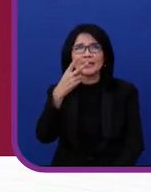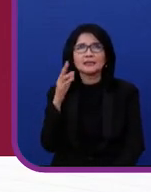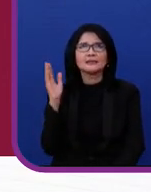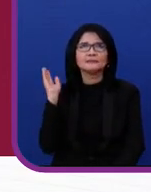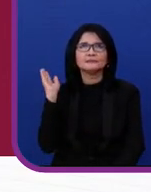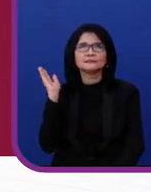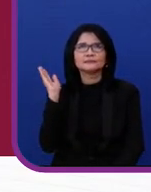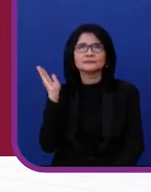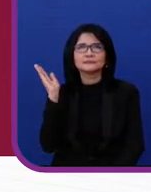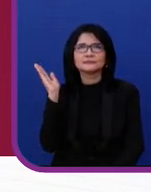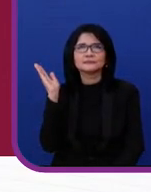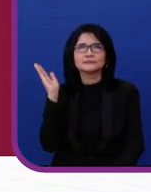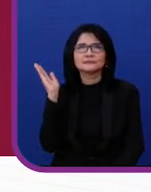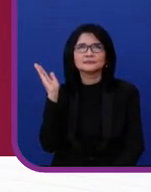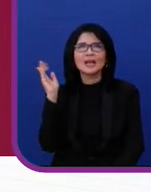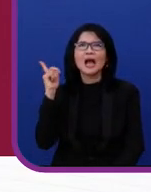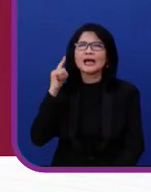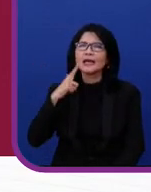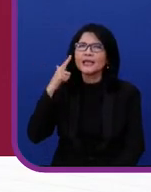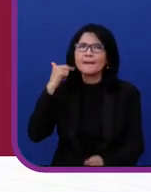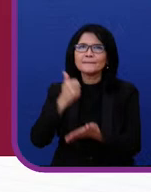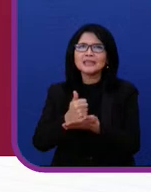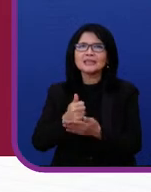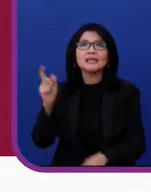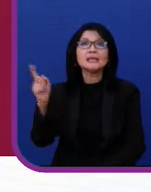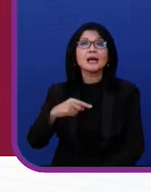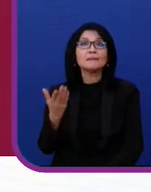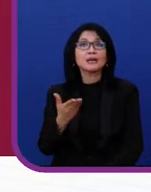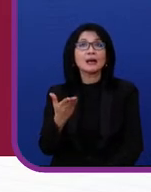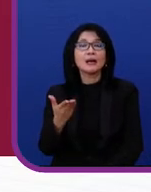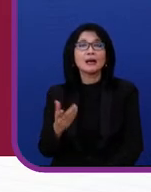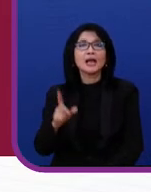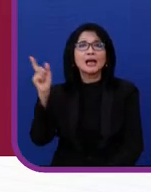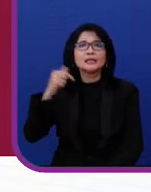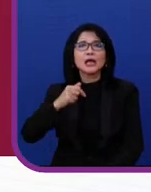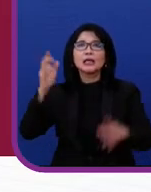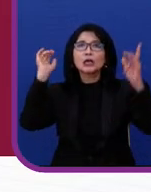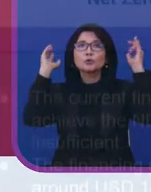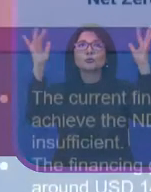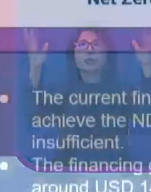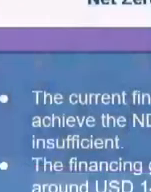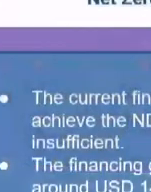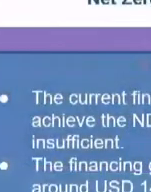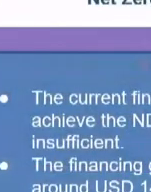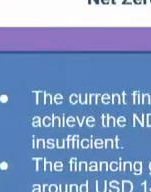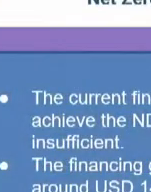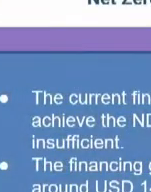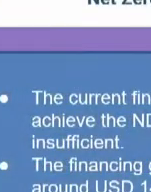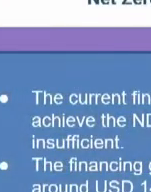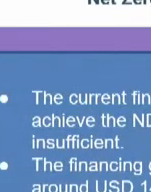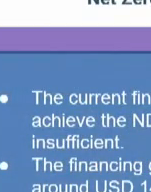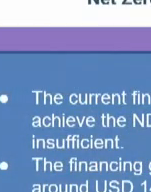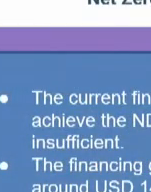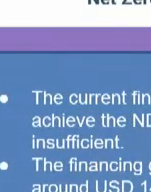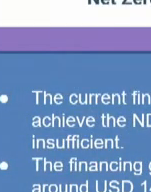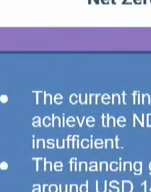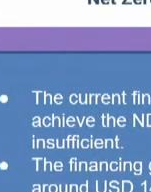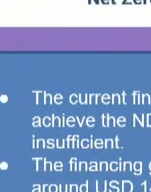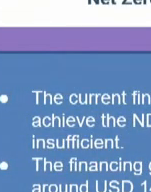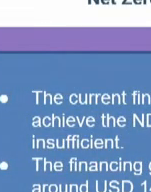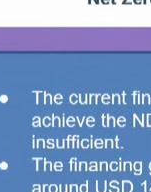sectors are coming from West Call of forestry swls alat transportasi on energy